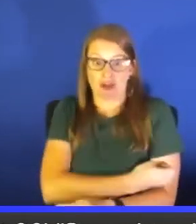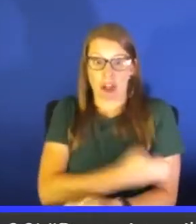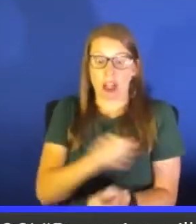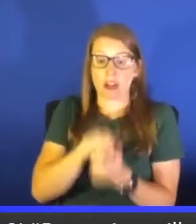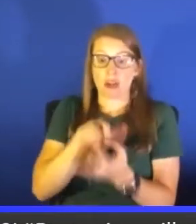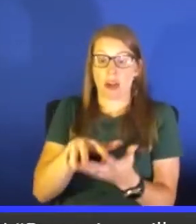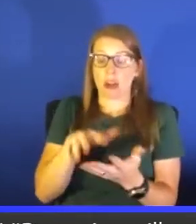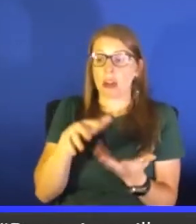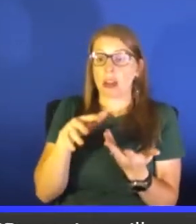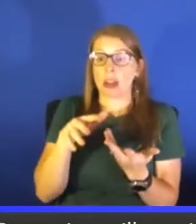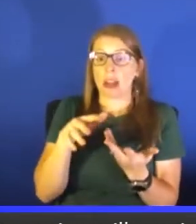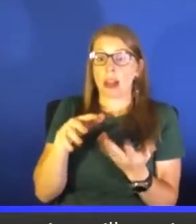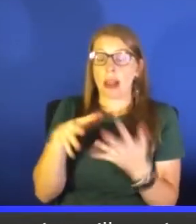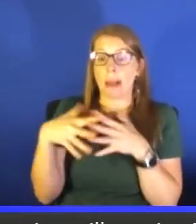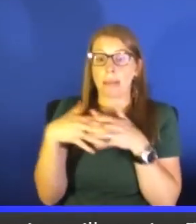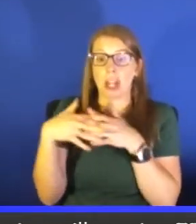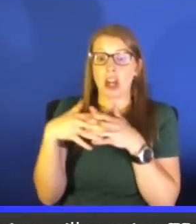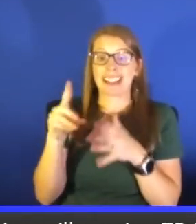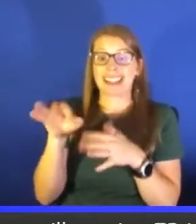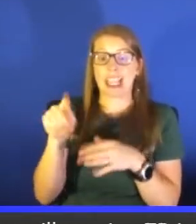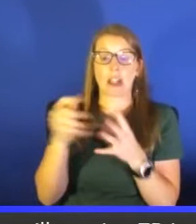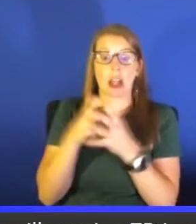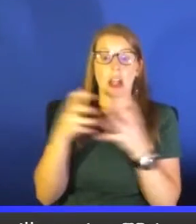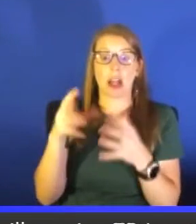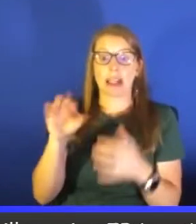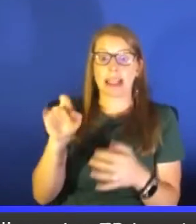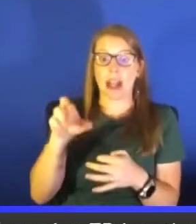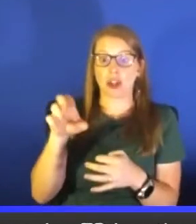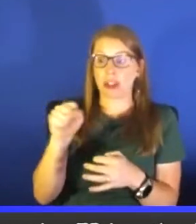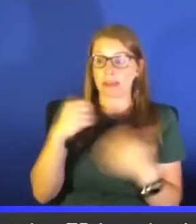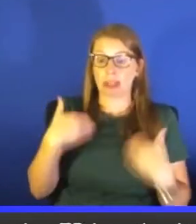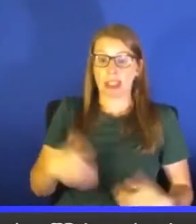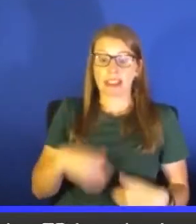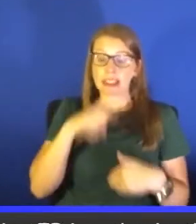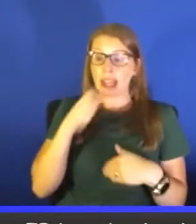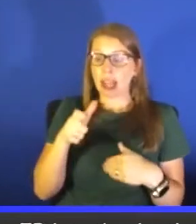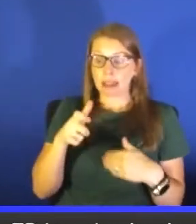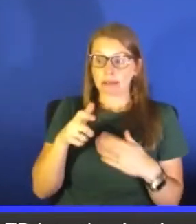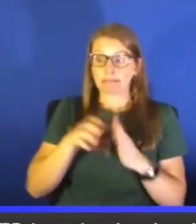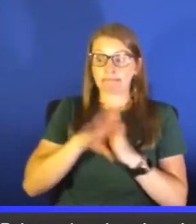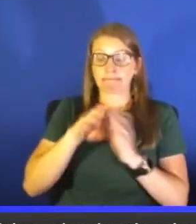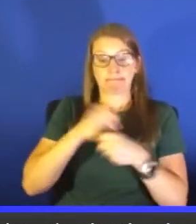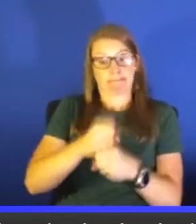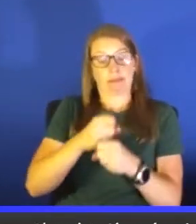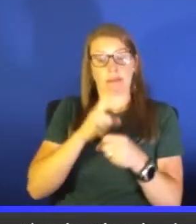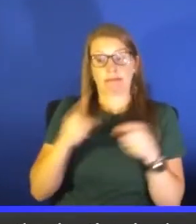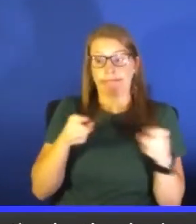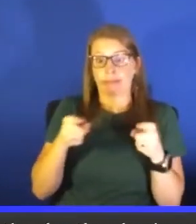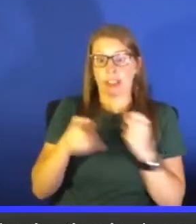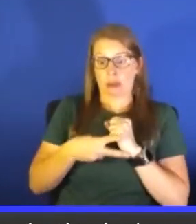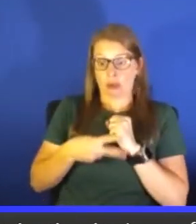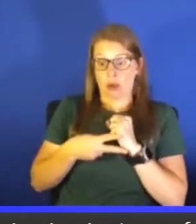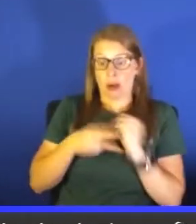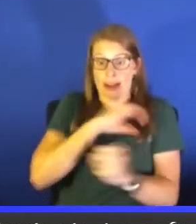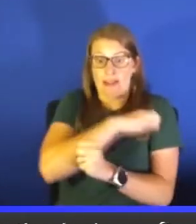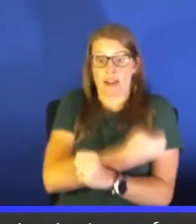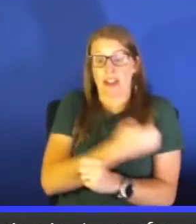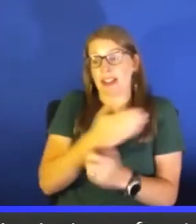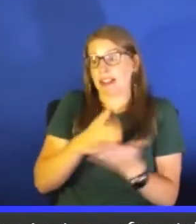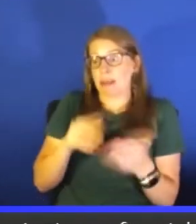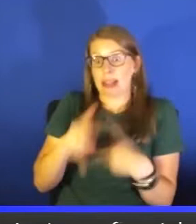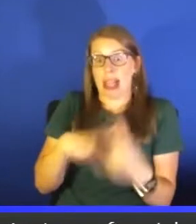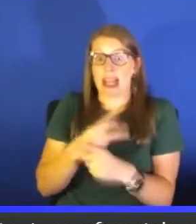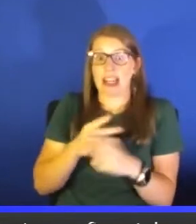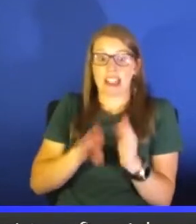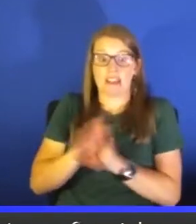diets just have too many calories. Our bodies weren't designed to handle these amount of calories, and then they store the energy in some fashion, and that's where it develops in the fat